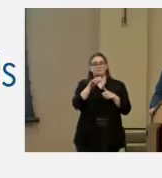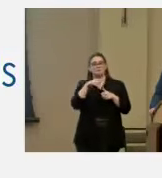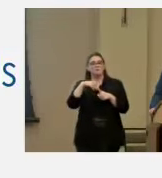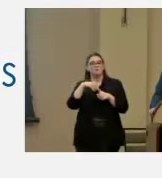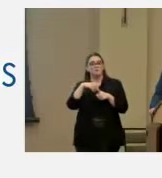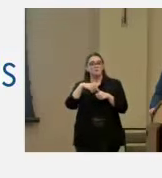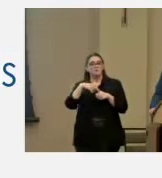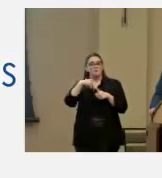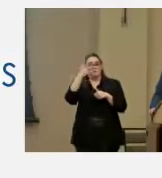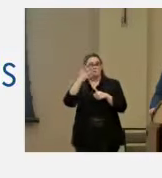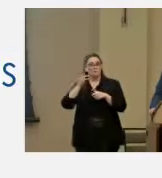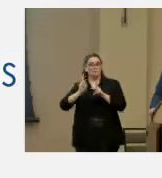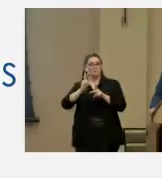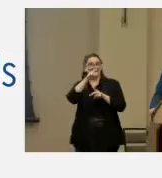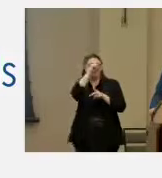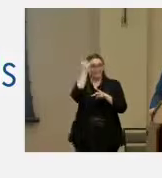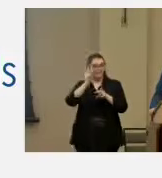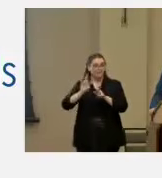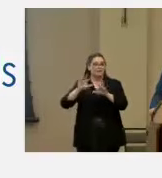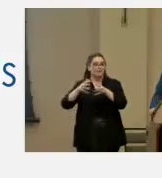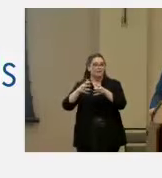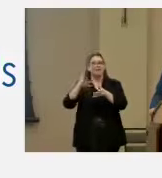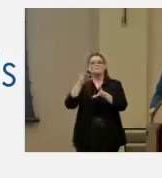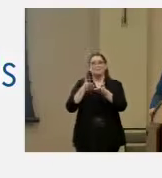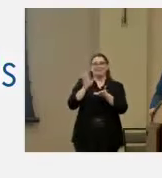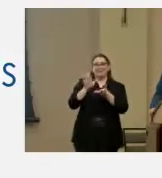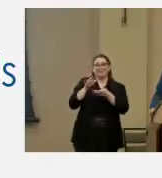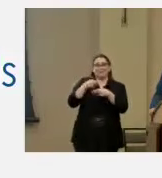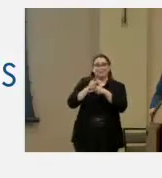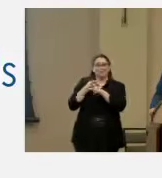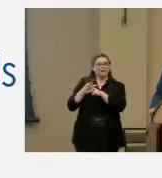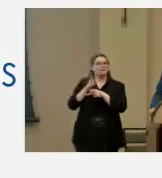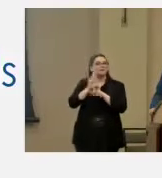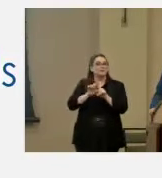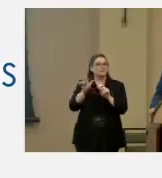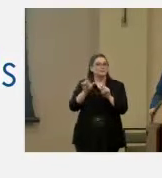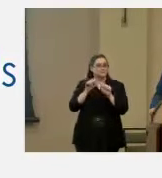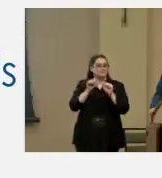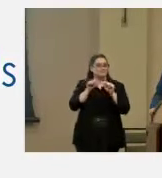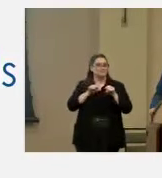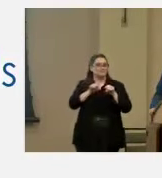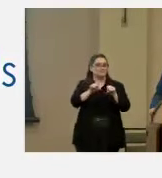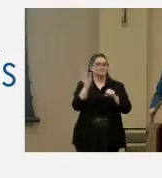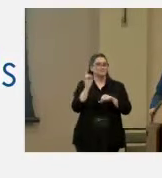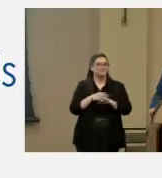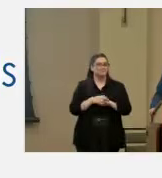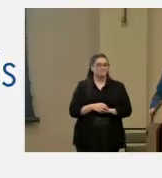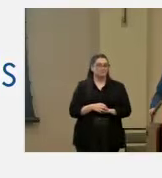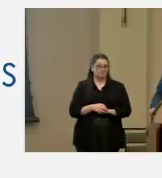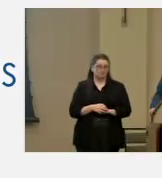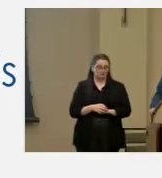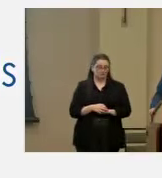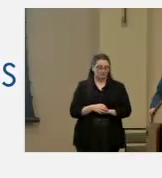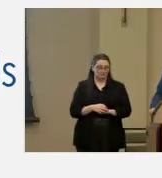and African Americans may have other products which are consistent with this.